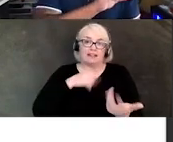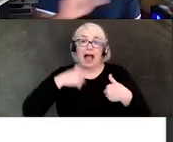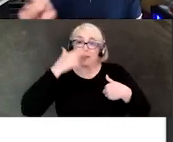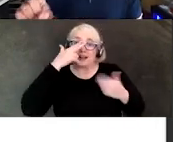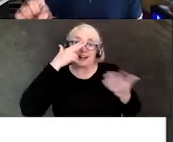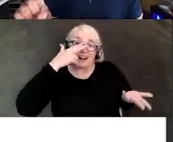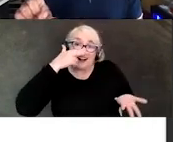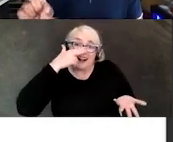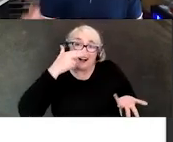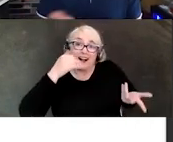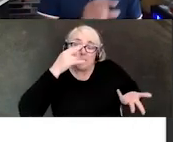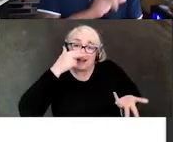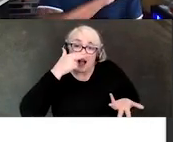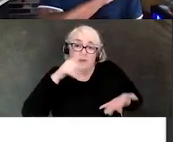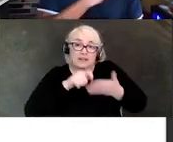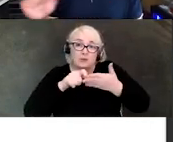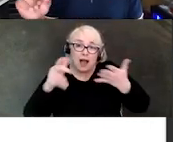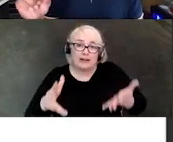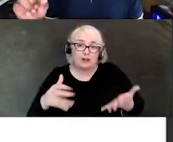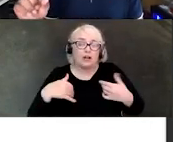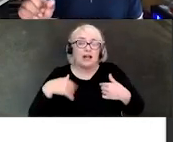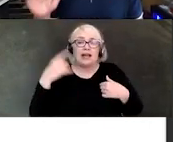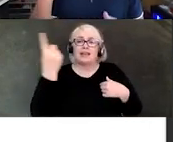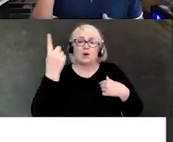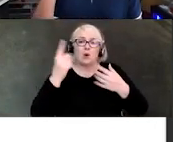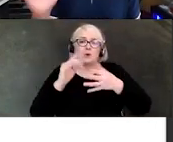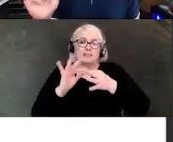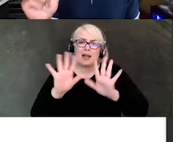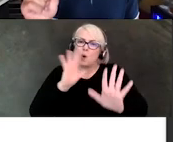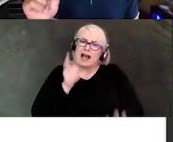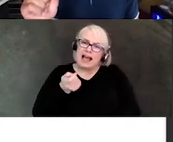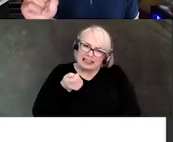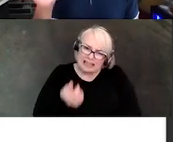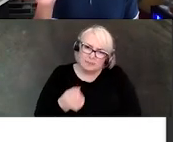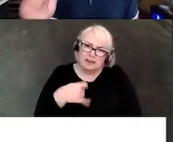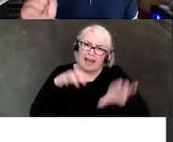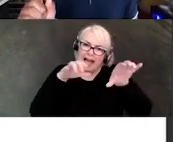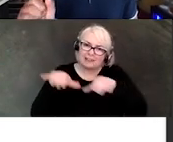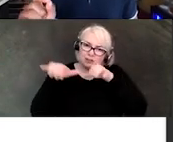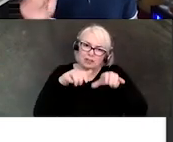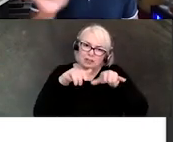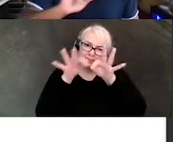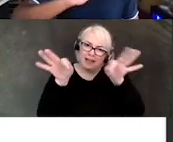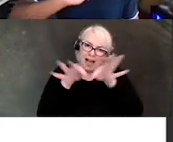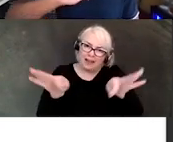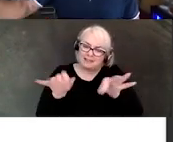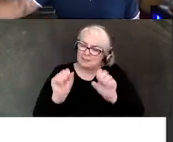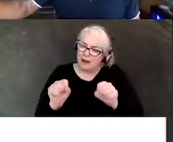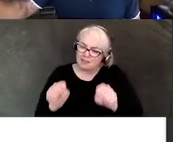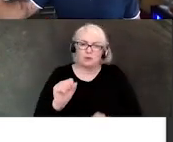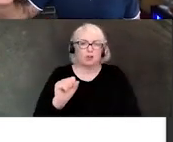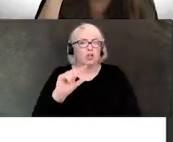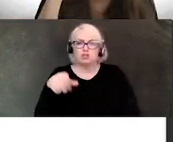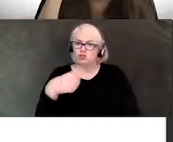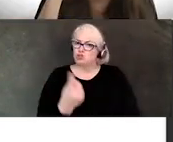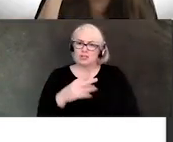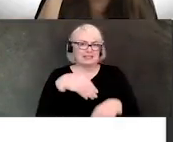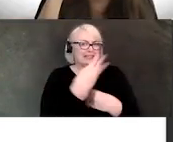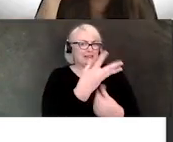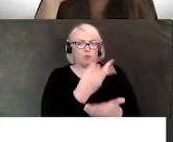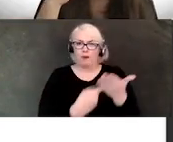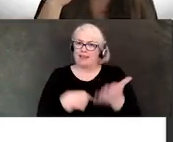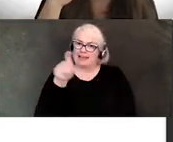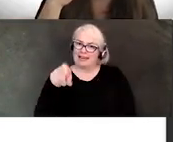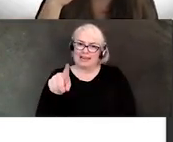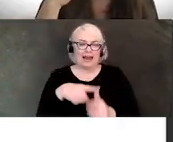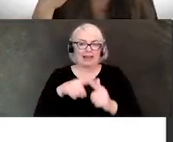as little action lines as possible, like don't, you know, just as much as they need for the information and then get to the, get to the dialogue.